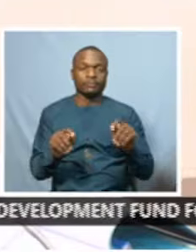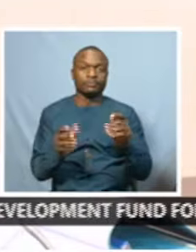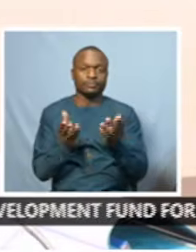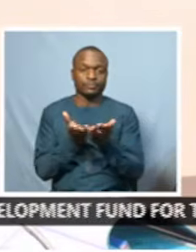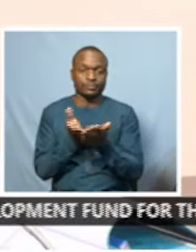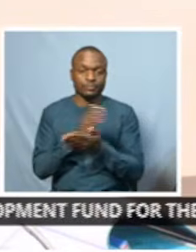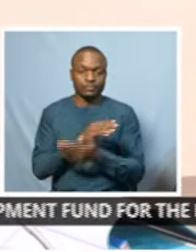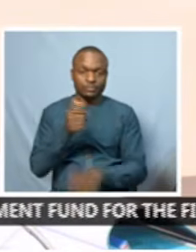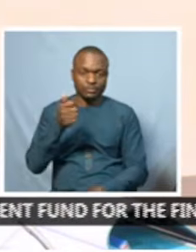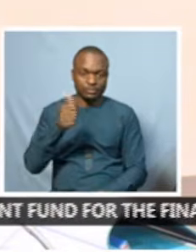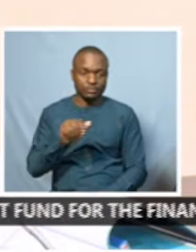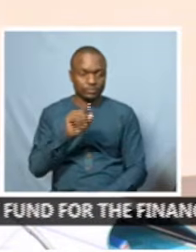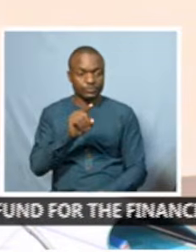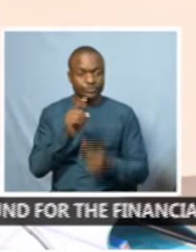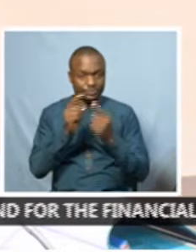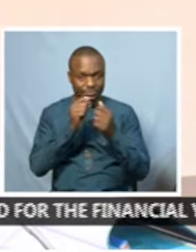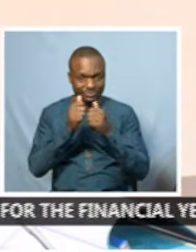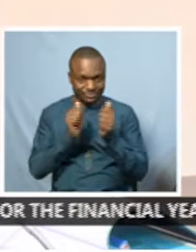which you refer to,